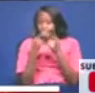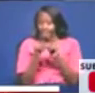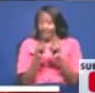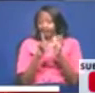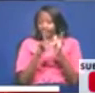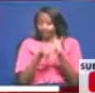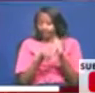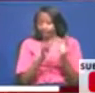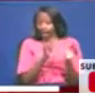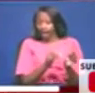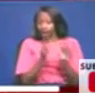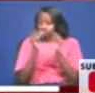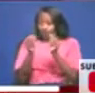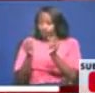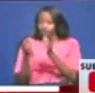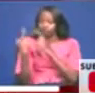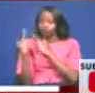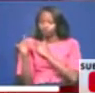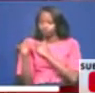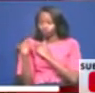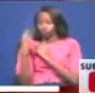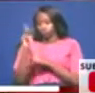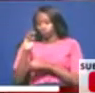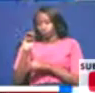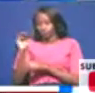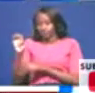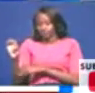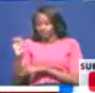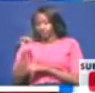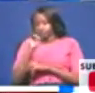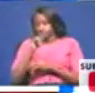who handed over his roles to Deputy Nur Gabo in August, had 6 more months to serve in the office.